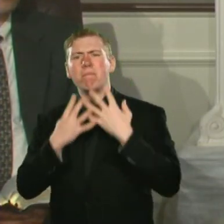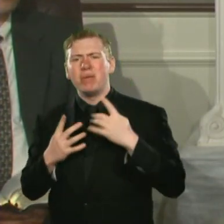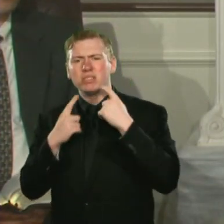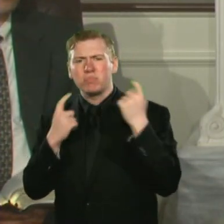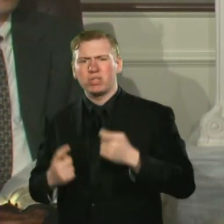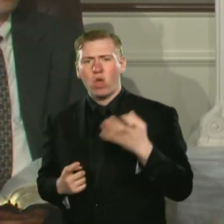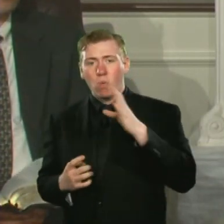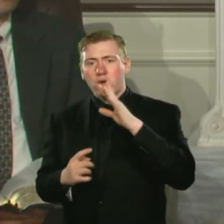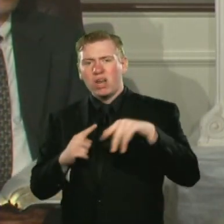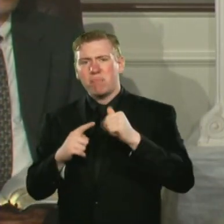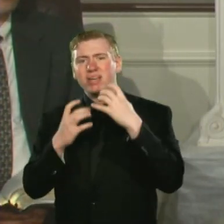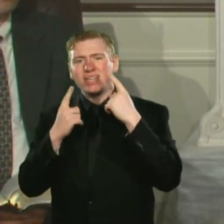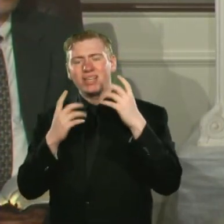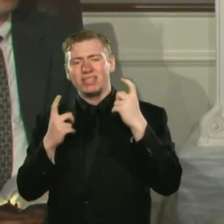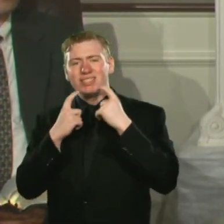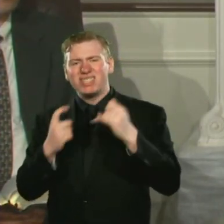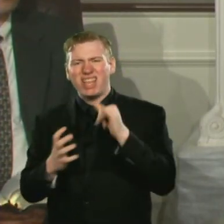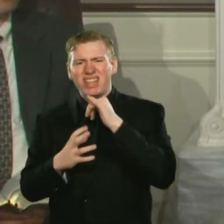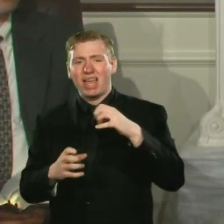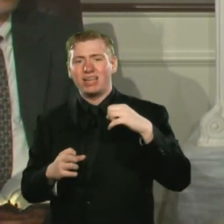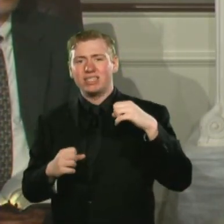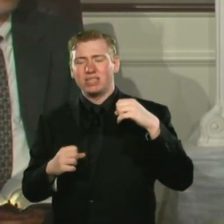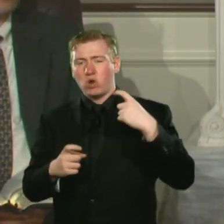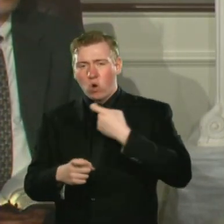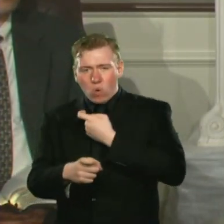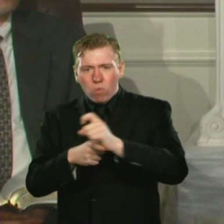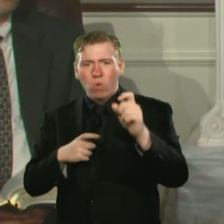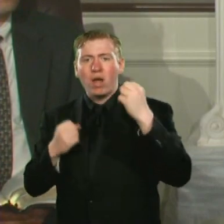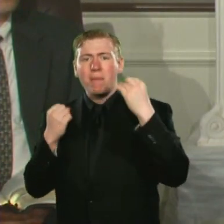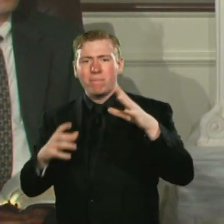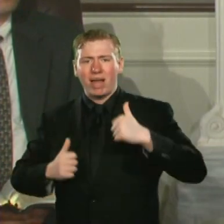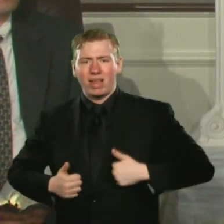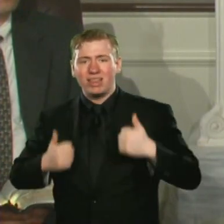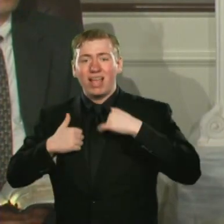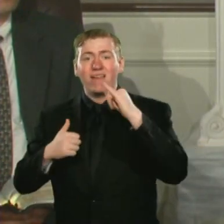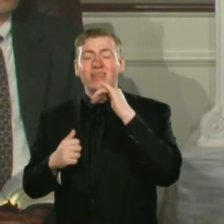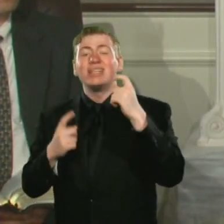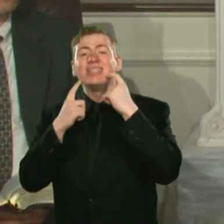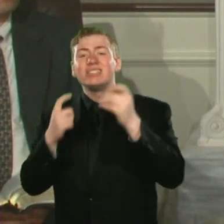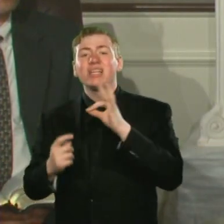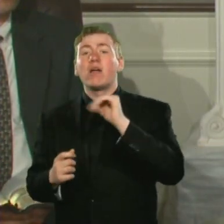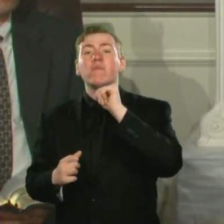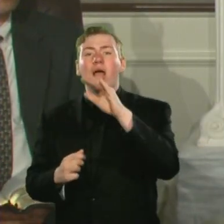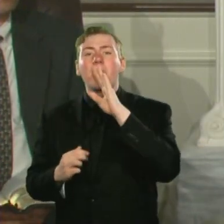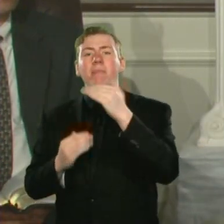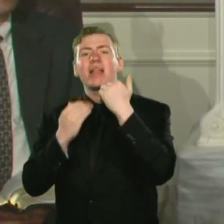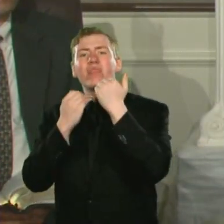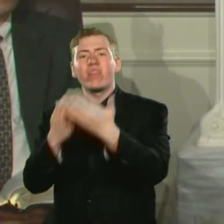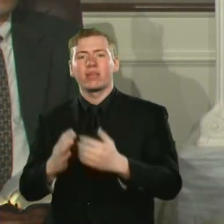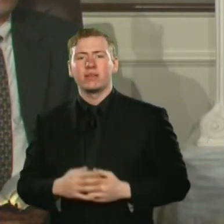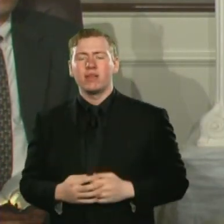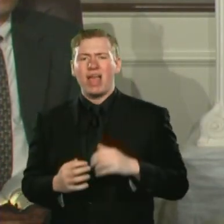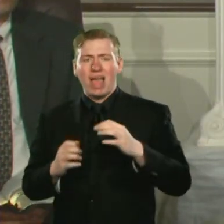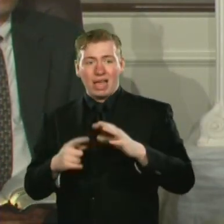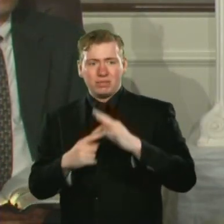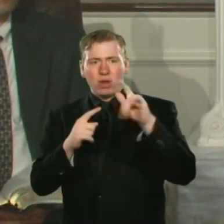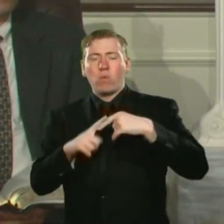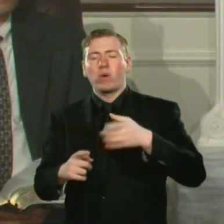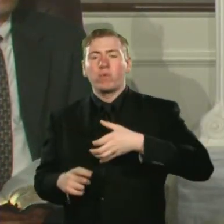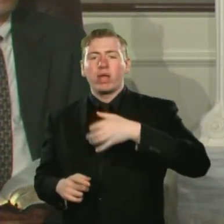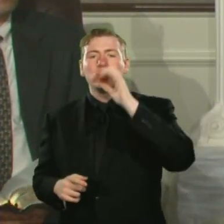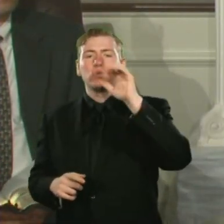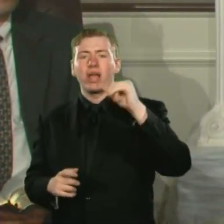about a sin that is devastating to many lives? It's the sin of ingratitude. Many of us, we wouldn't put an alcohol bottle to our